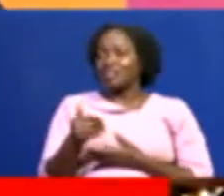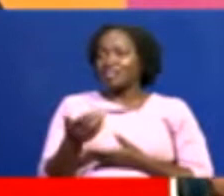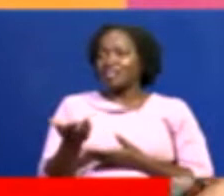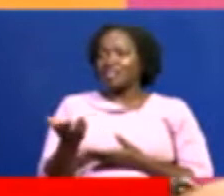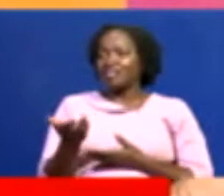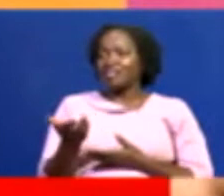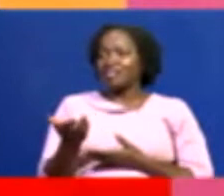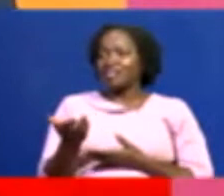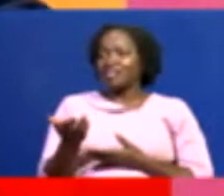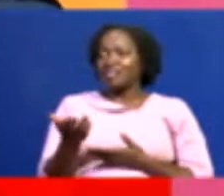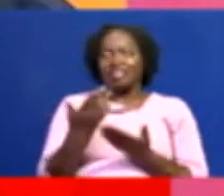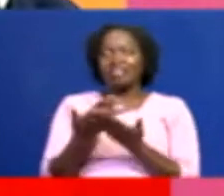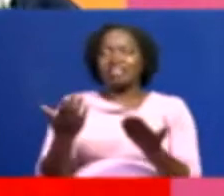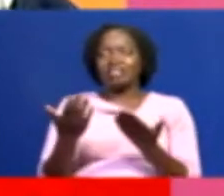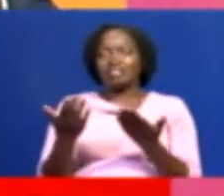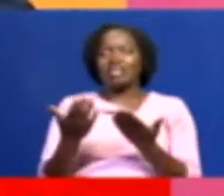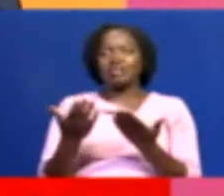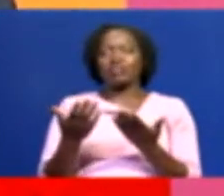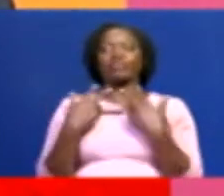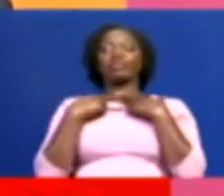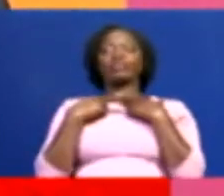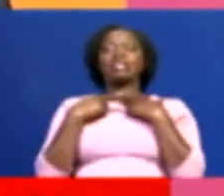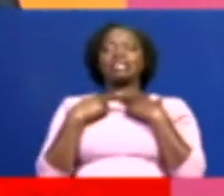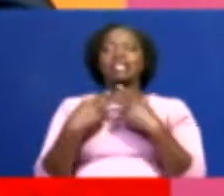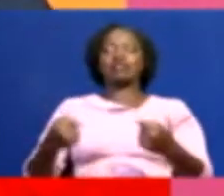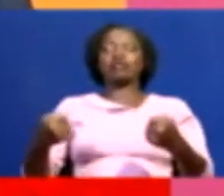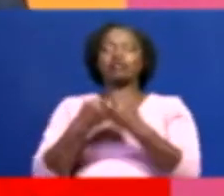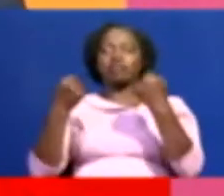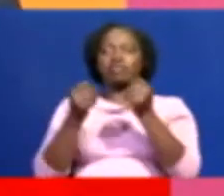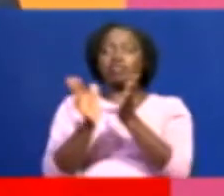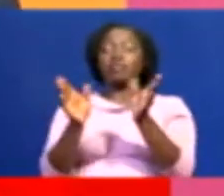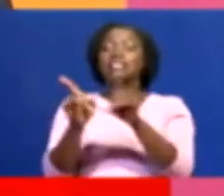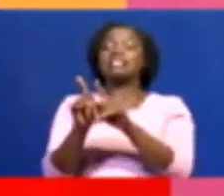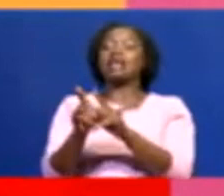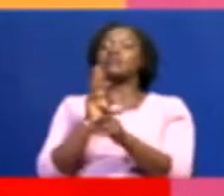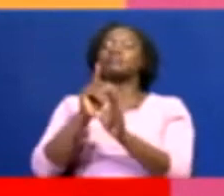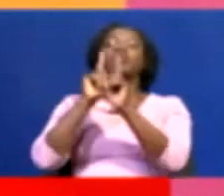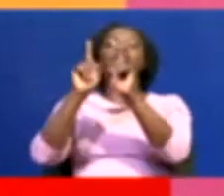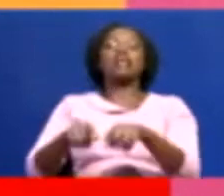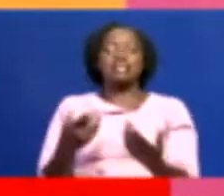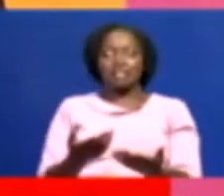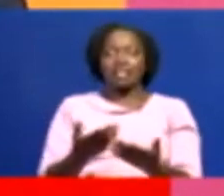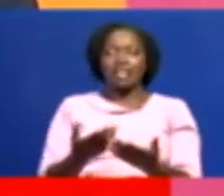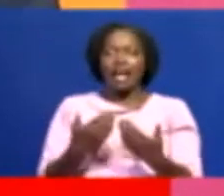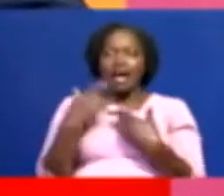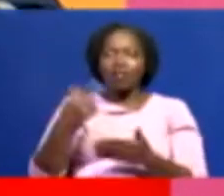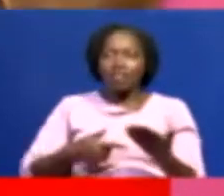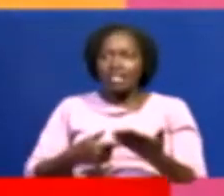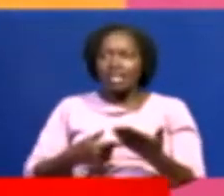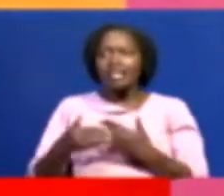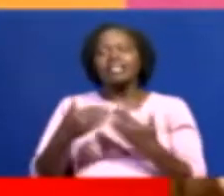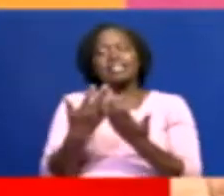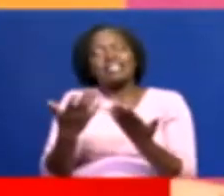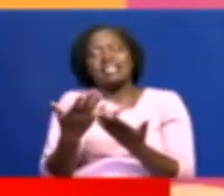these are not immovable objects. If you antagonize the public, they are also going to respond. And what do they have? What is the